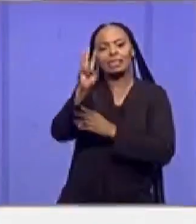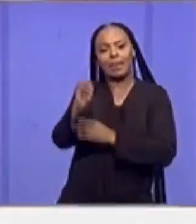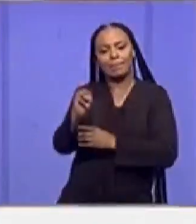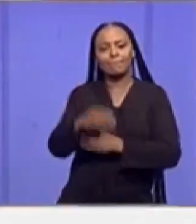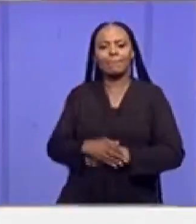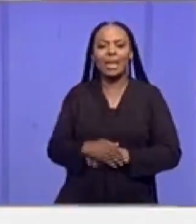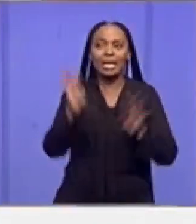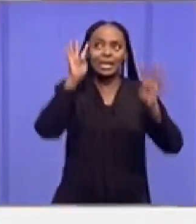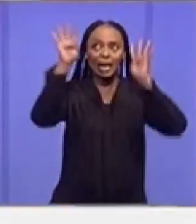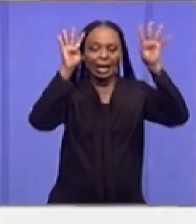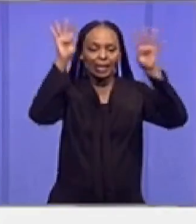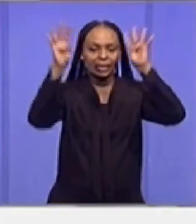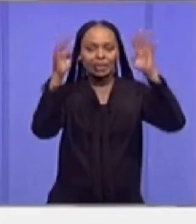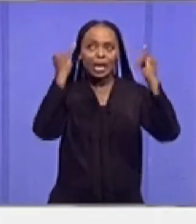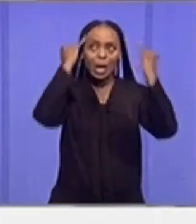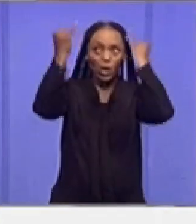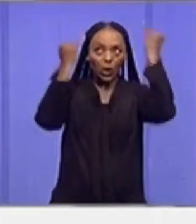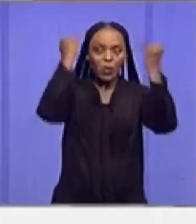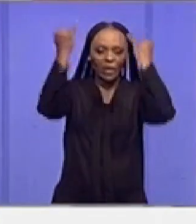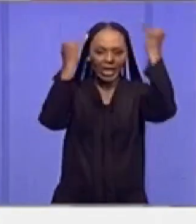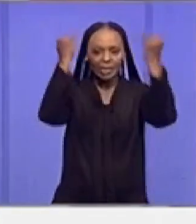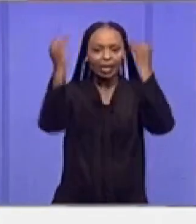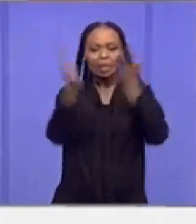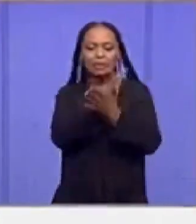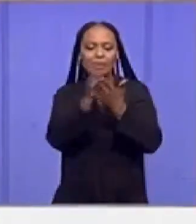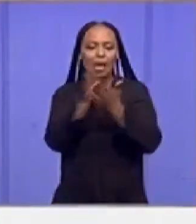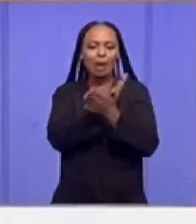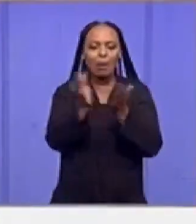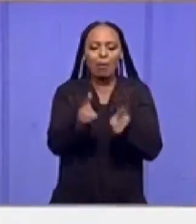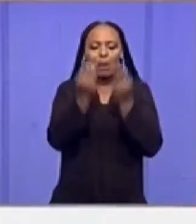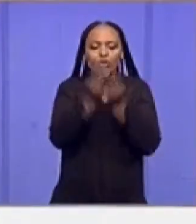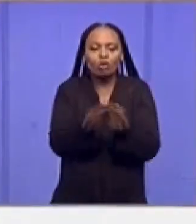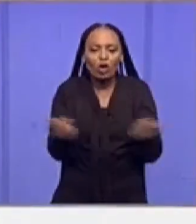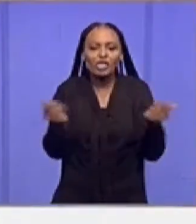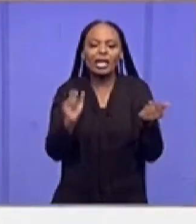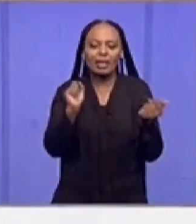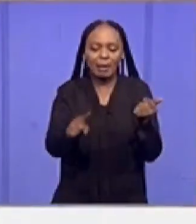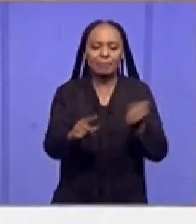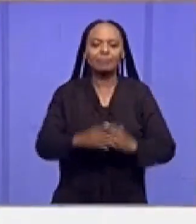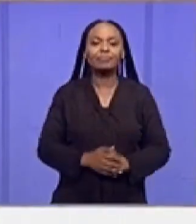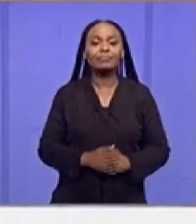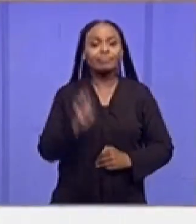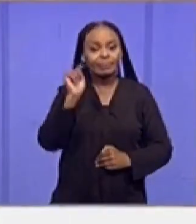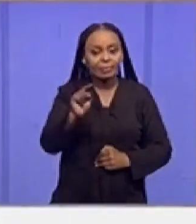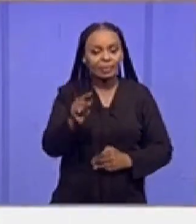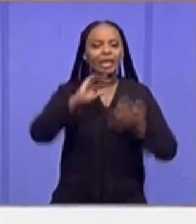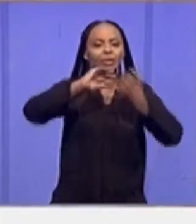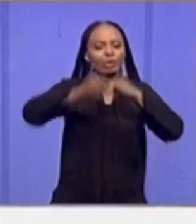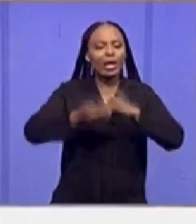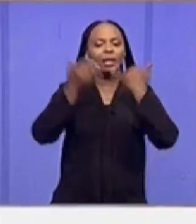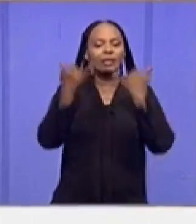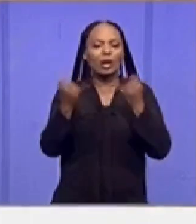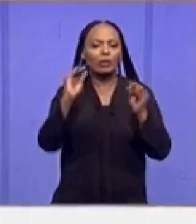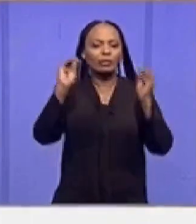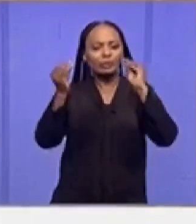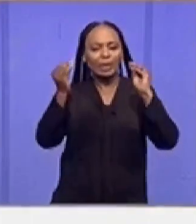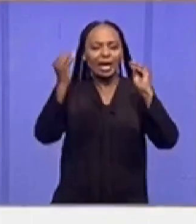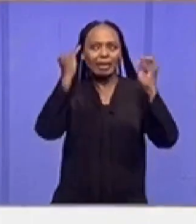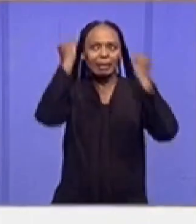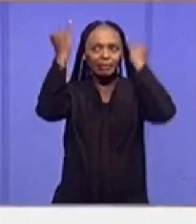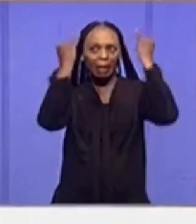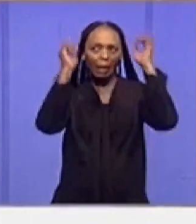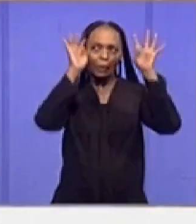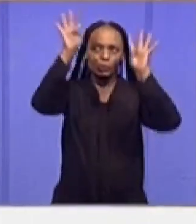some creativity, some innovation in trying to solve some of their community problems. And as part of this, we're trying to stimulate the thinking